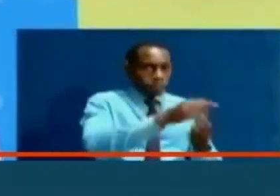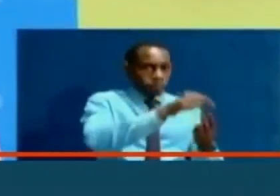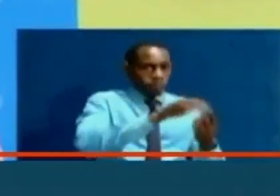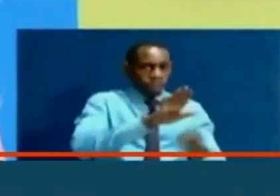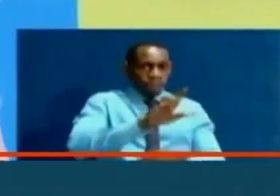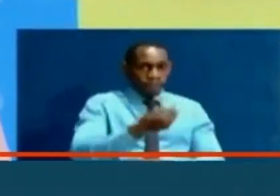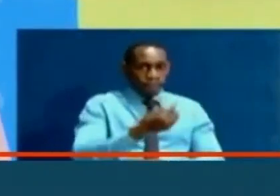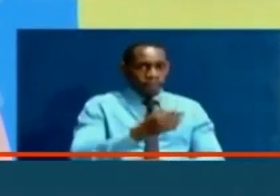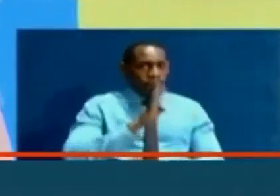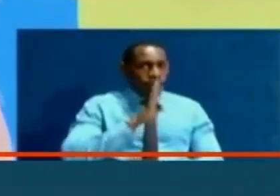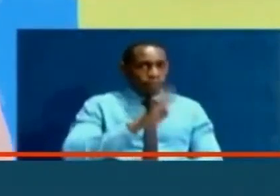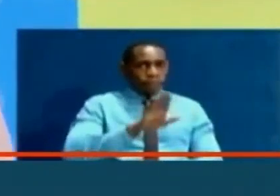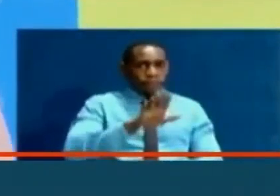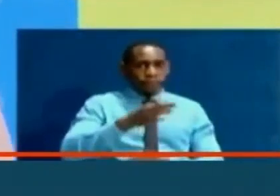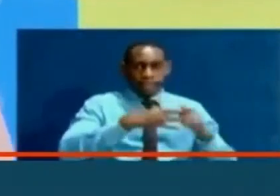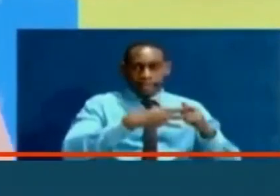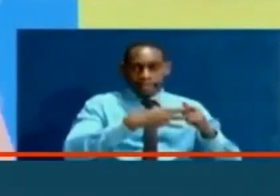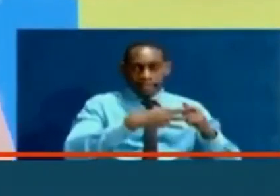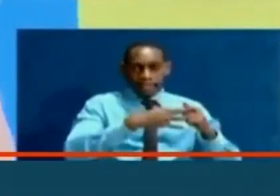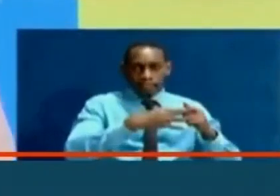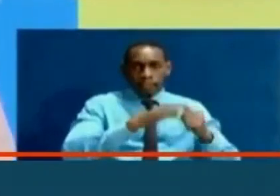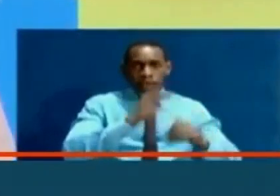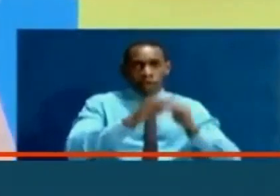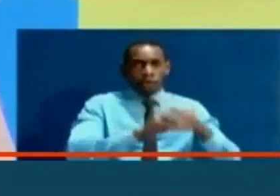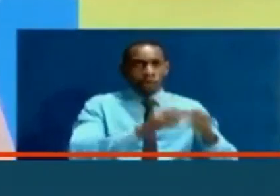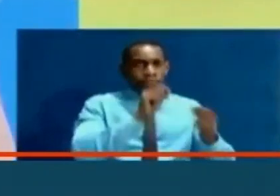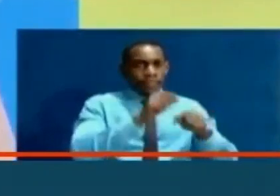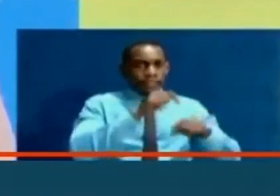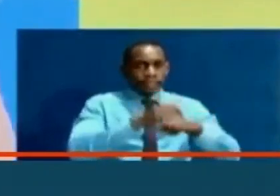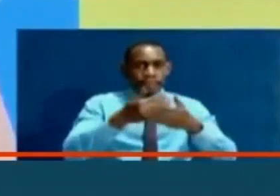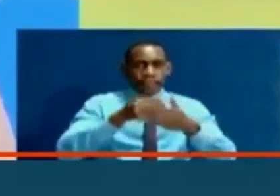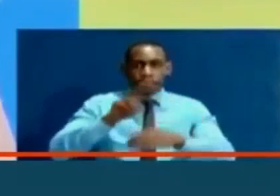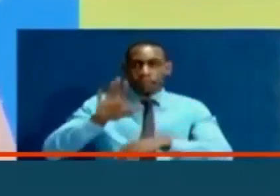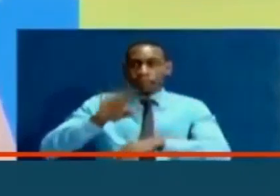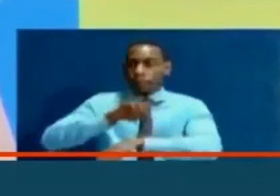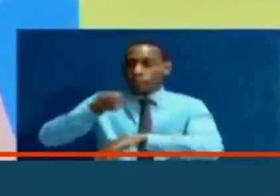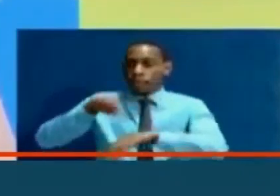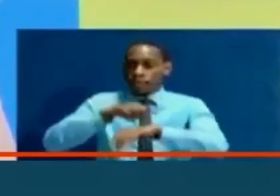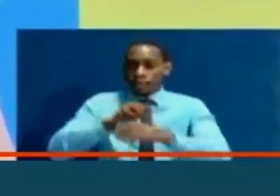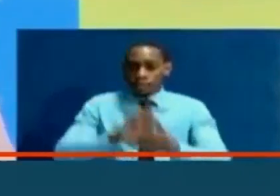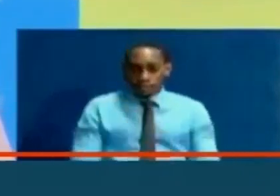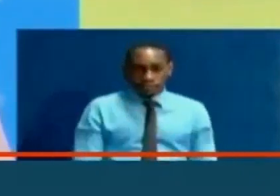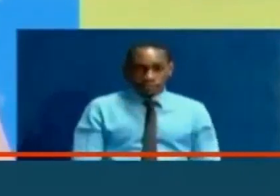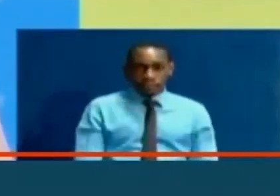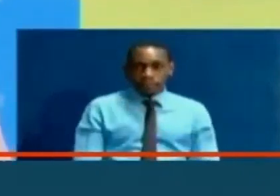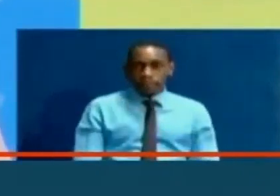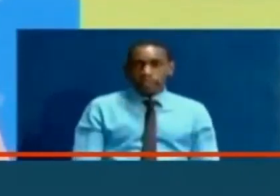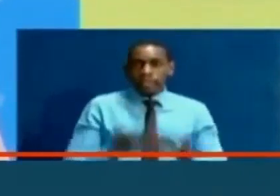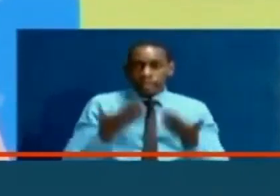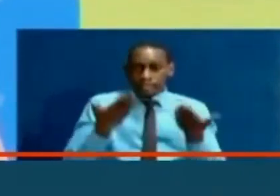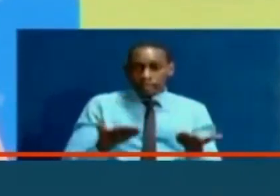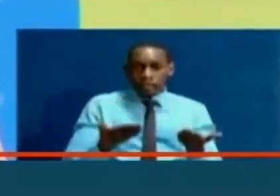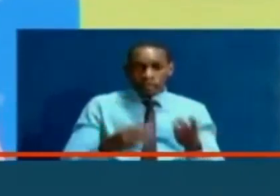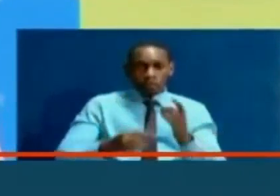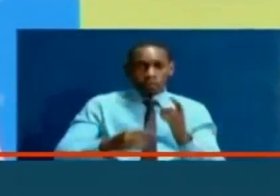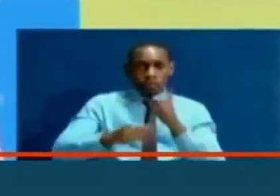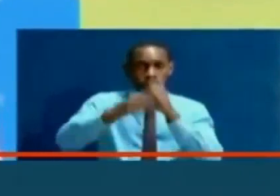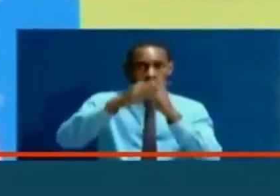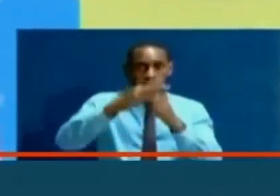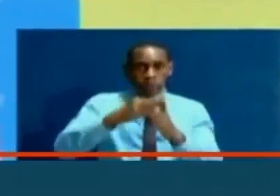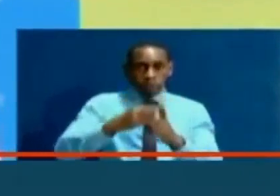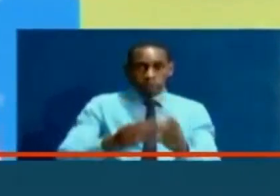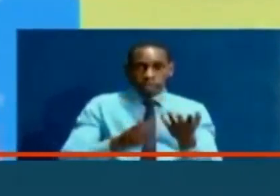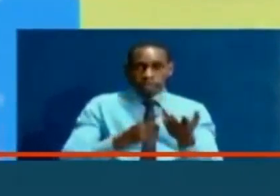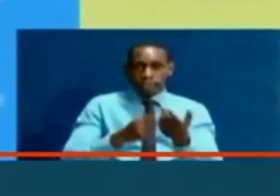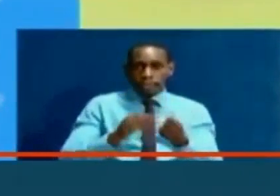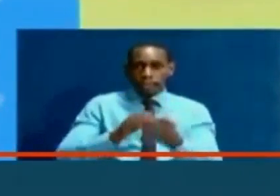of 5,458, all tested within the last 24 hours. This brings now to total